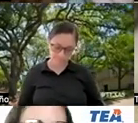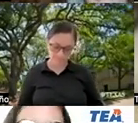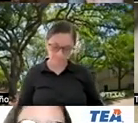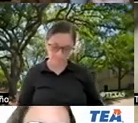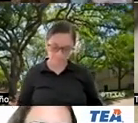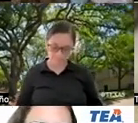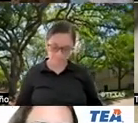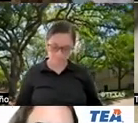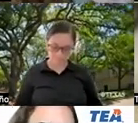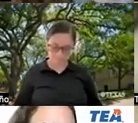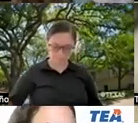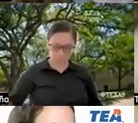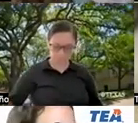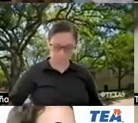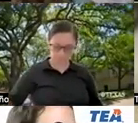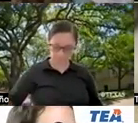Maricela Nava.